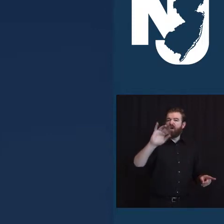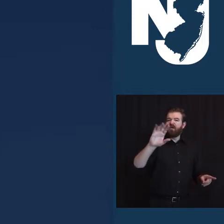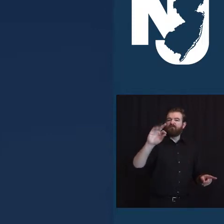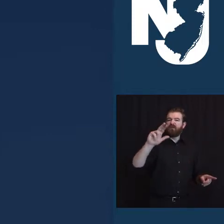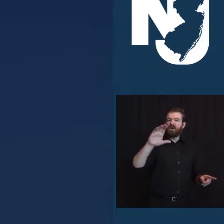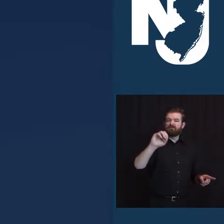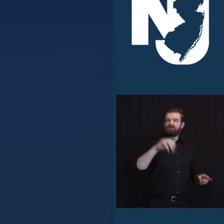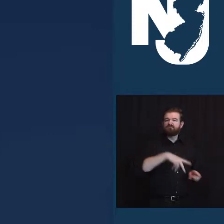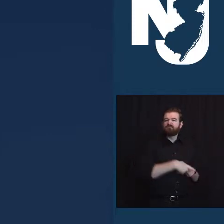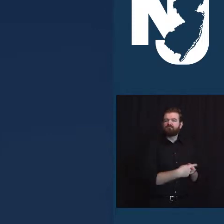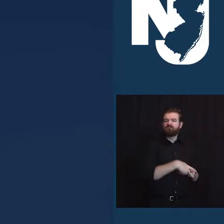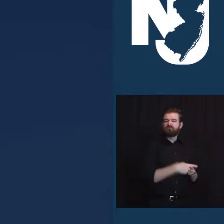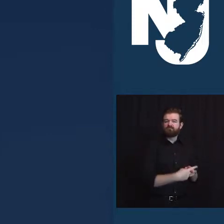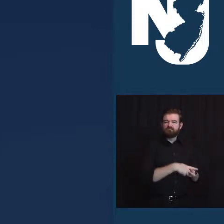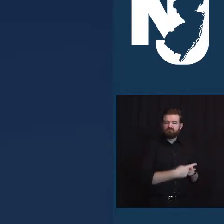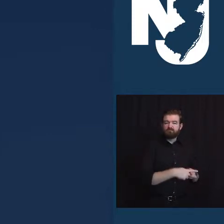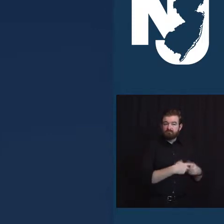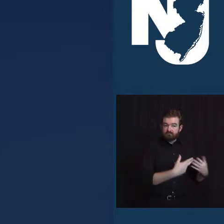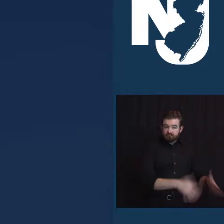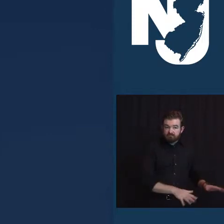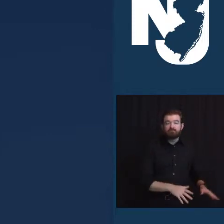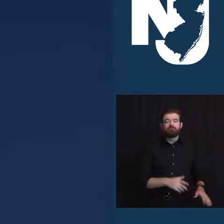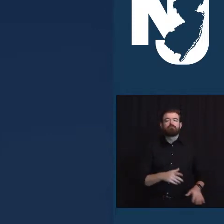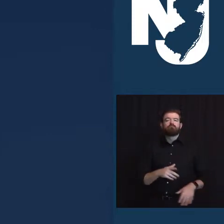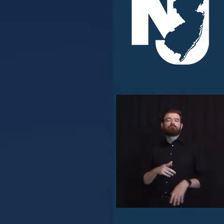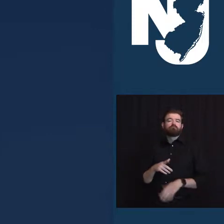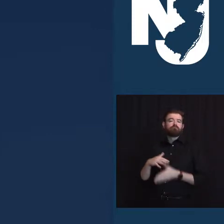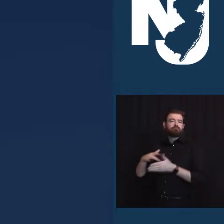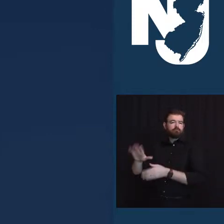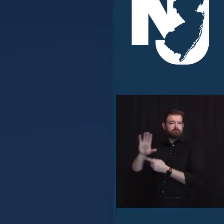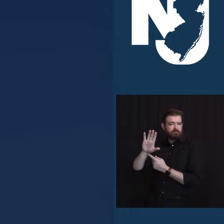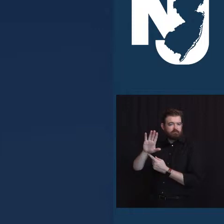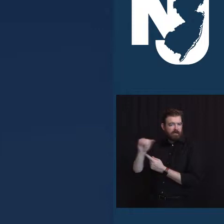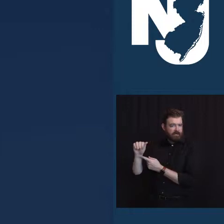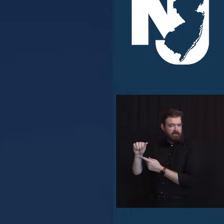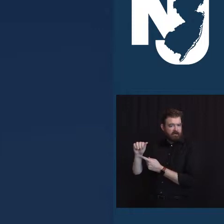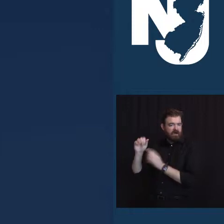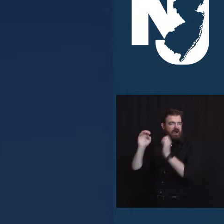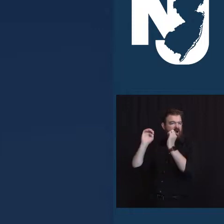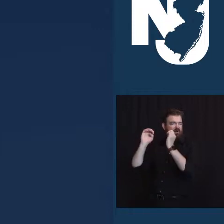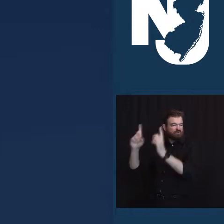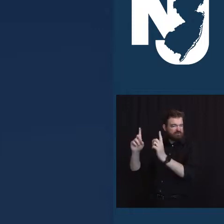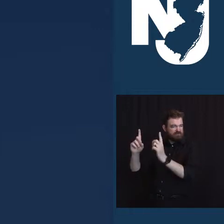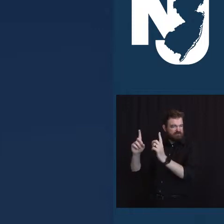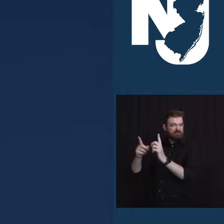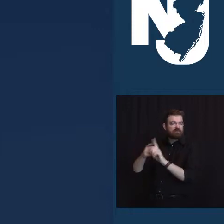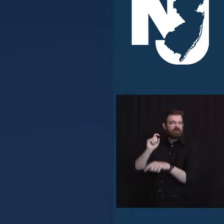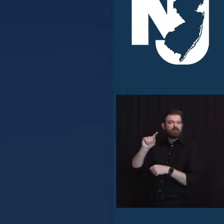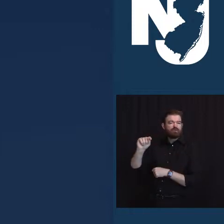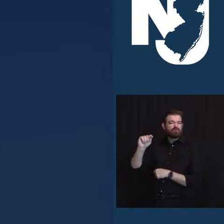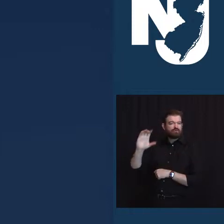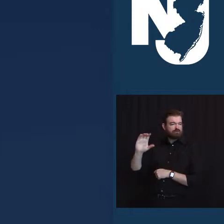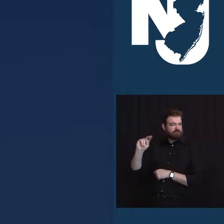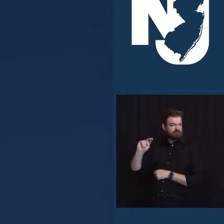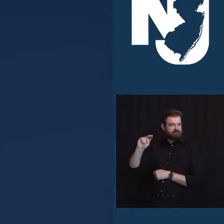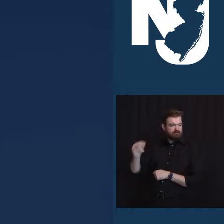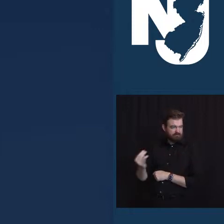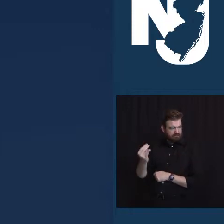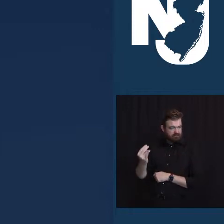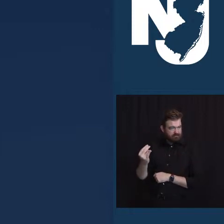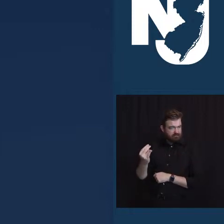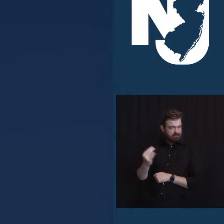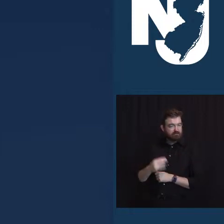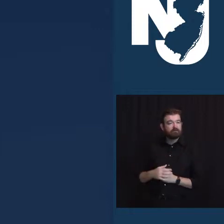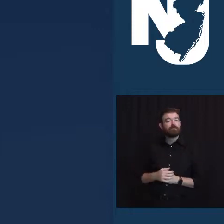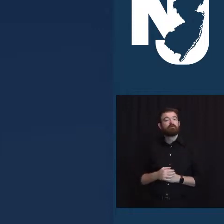in education at the College of New Jersey, known then as Trenton State College. And then he got a master's